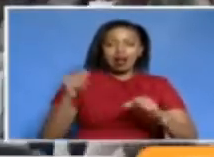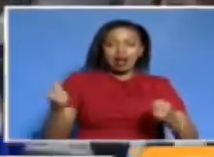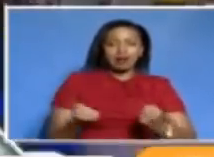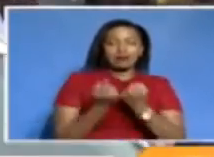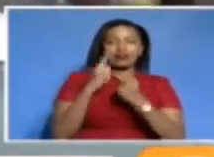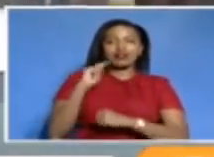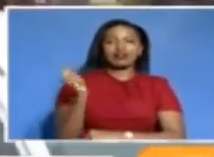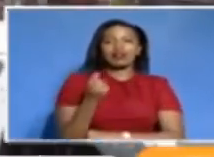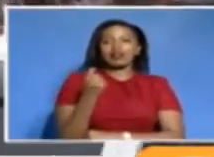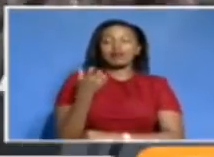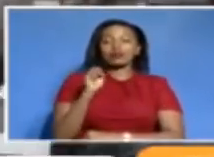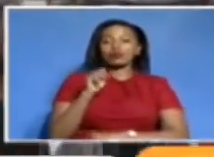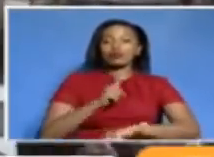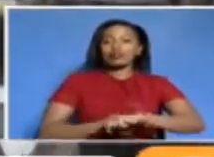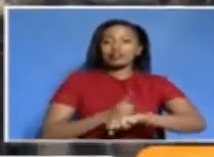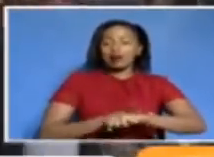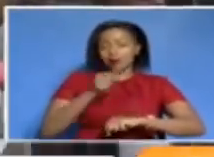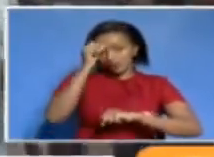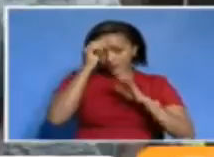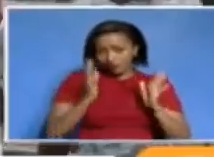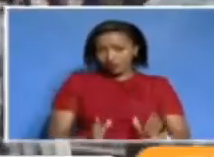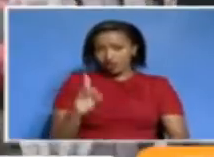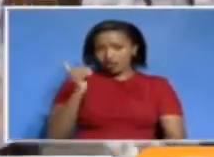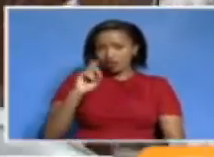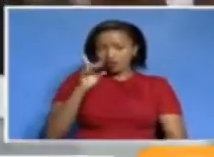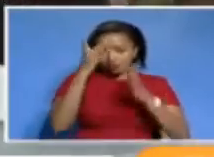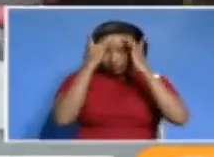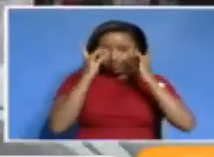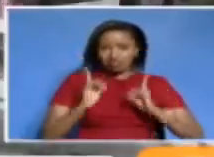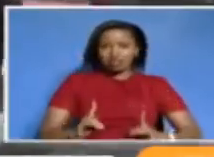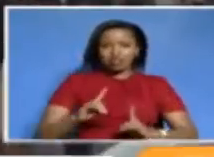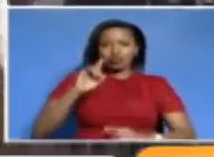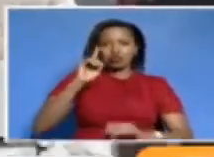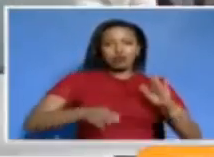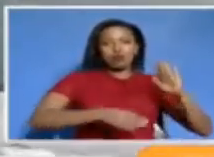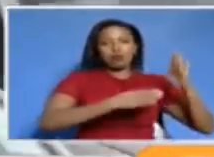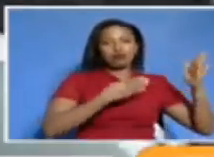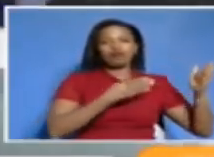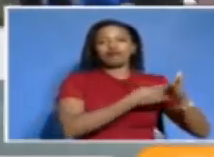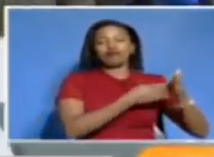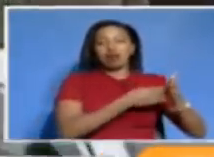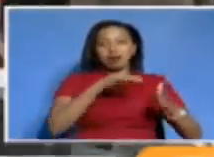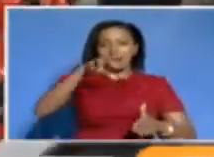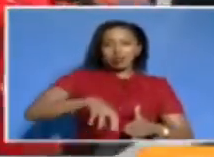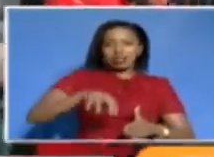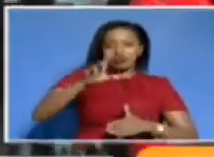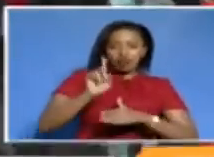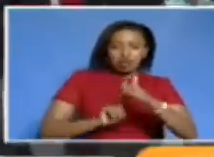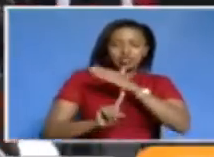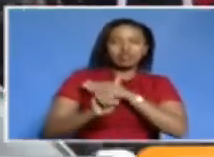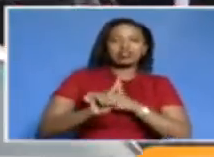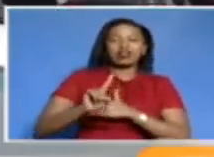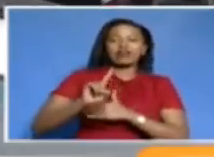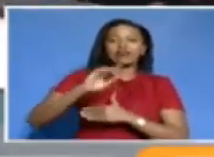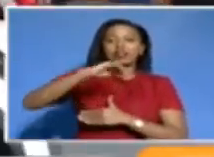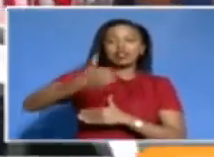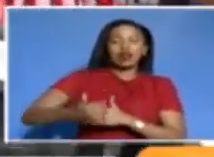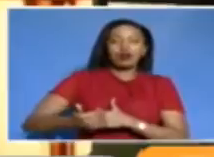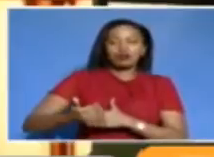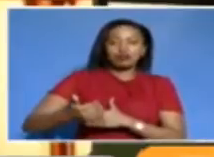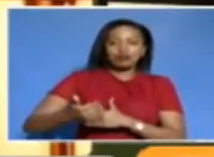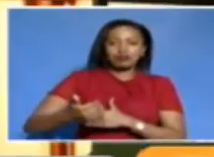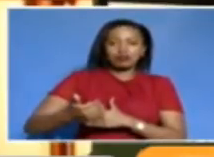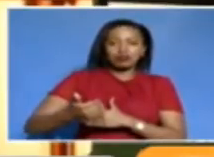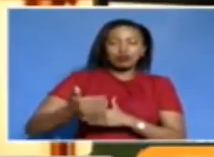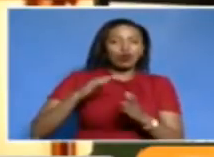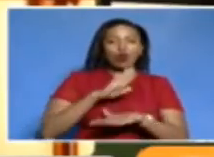So when Nairobi Governor Mike Sonko decided to ban matatus from the CBD entirely, all stakeholders were caught off guard.